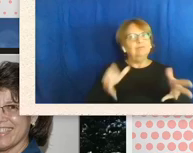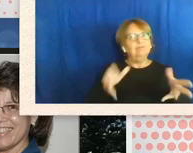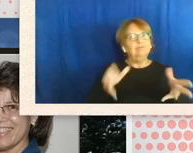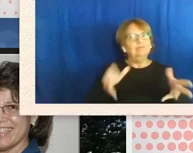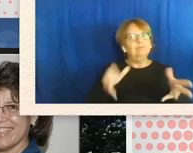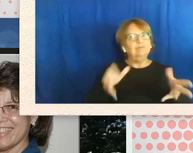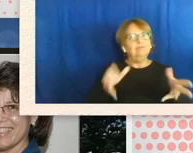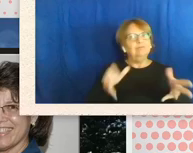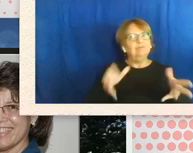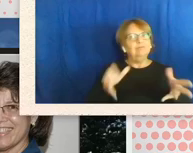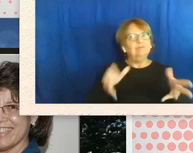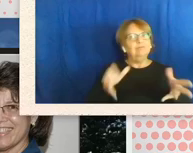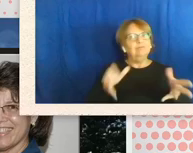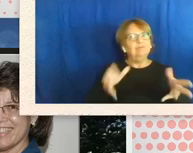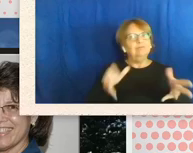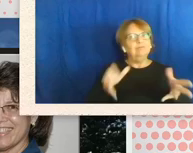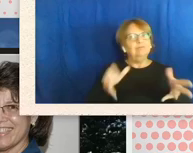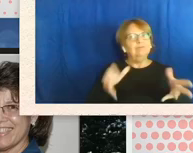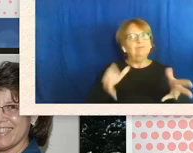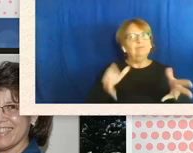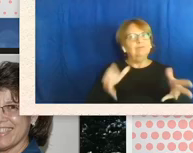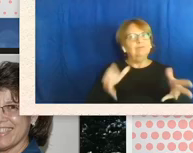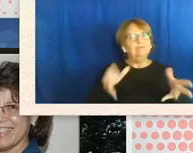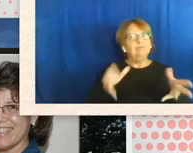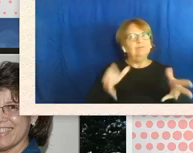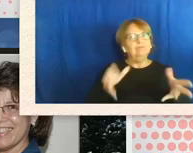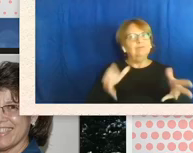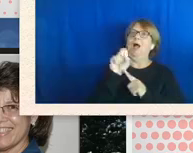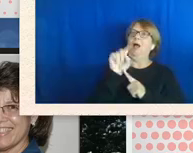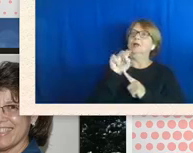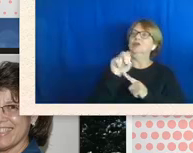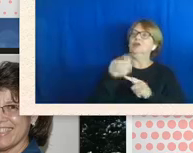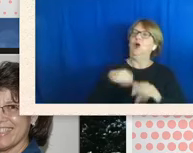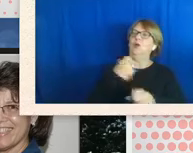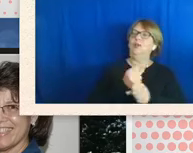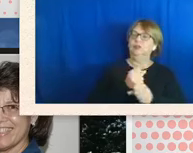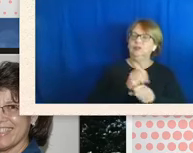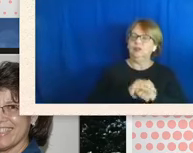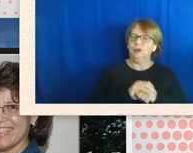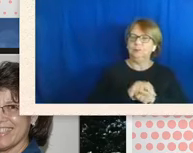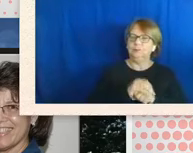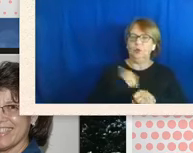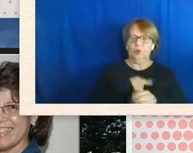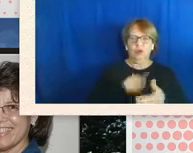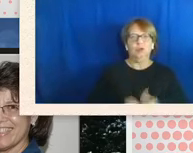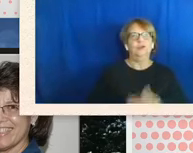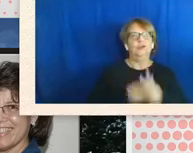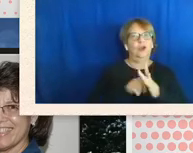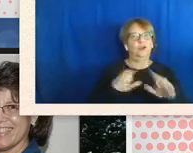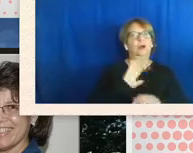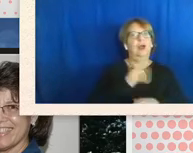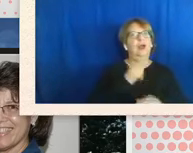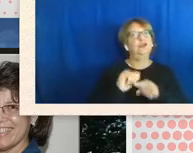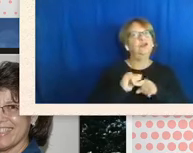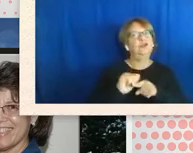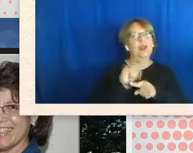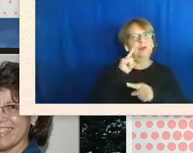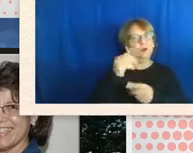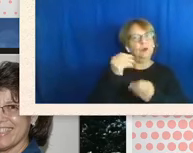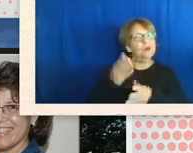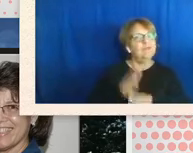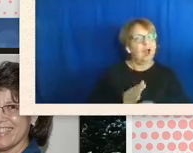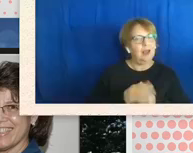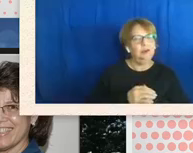really big milestone this year is that we are starting to do our training for providers. And as you